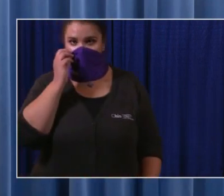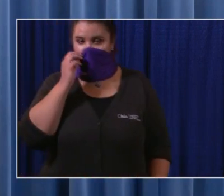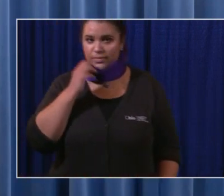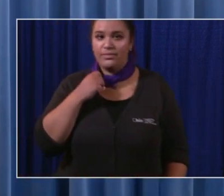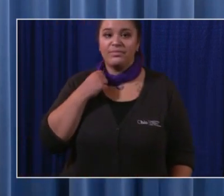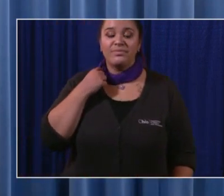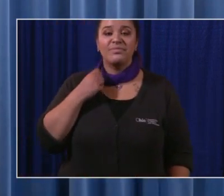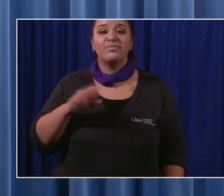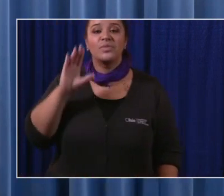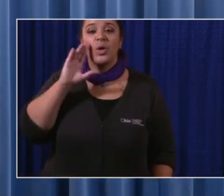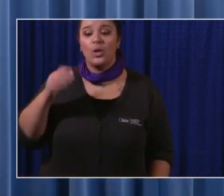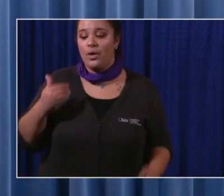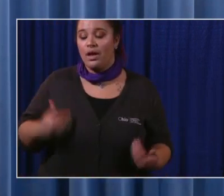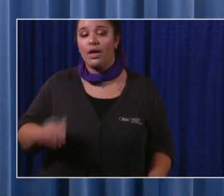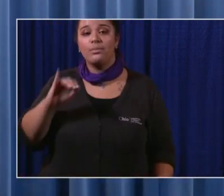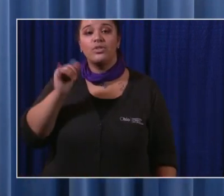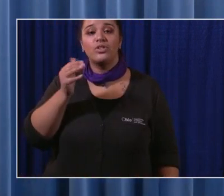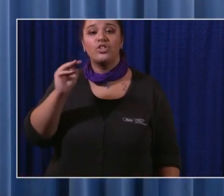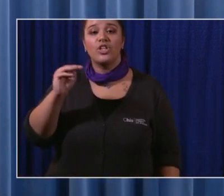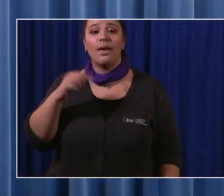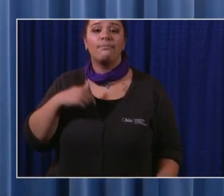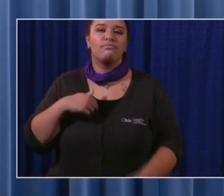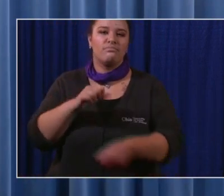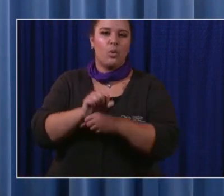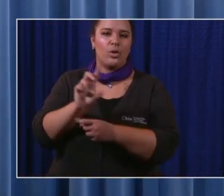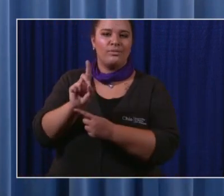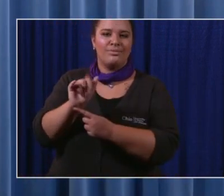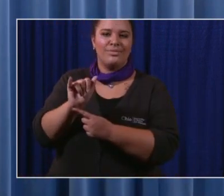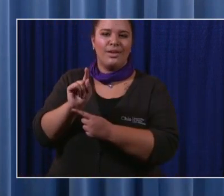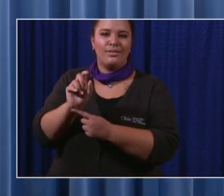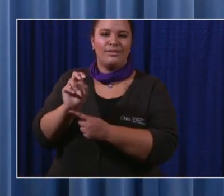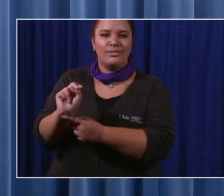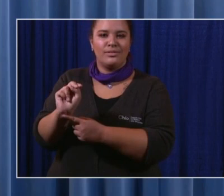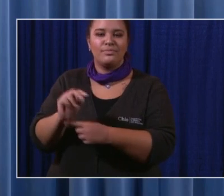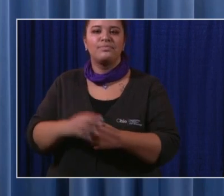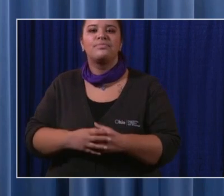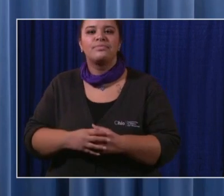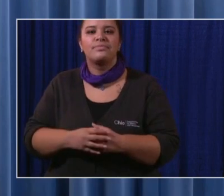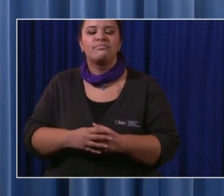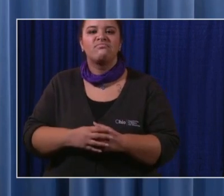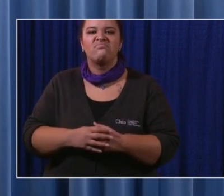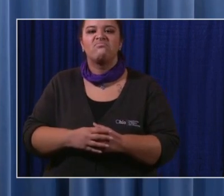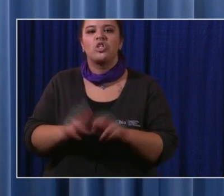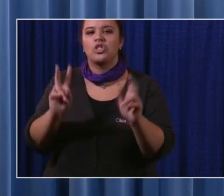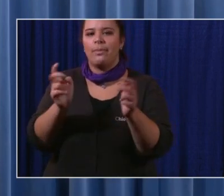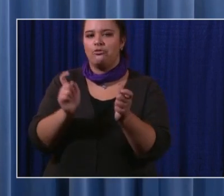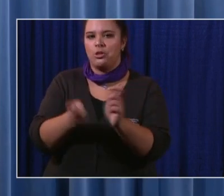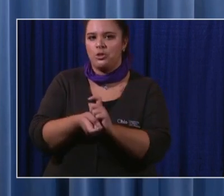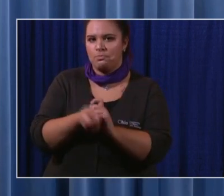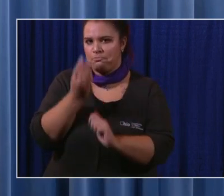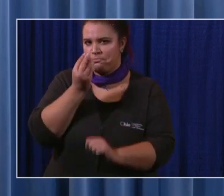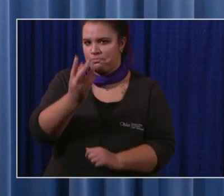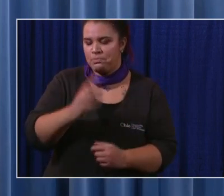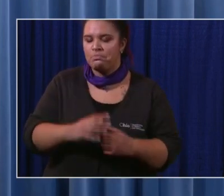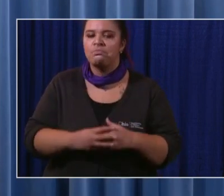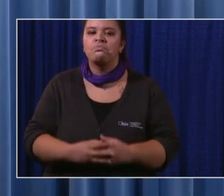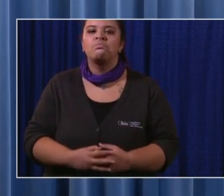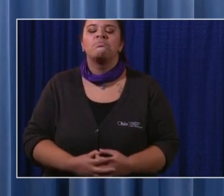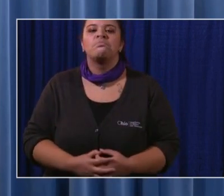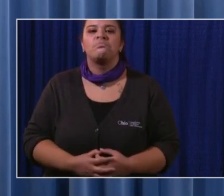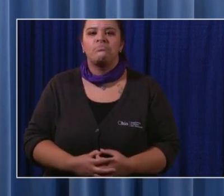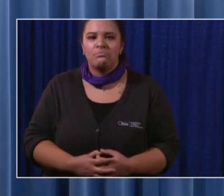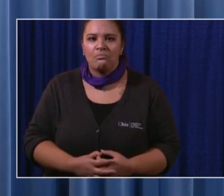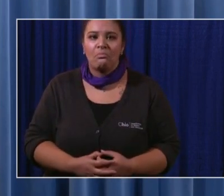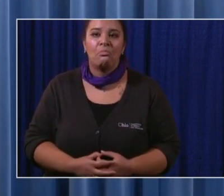Hi, Governor. Jim Audie from WHIO TV in Dayton. Switching gears here, I wanted to ask about what may be happening